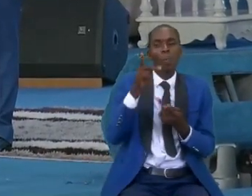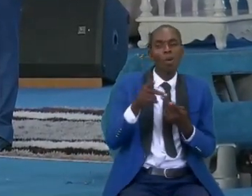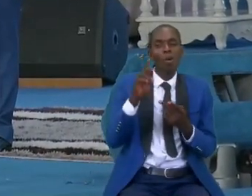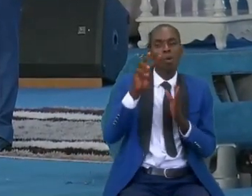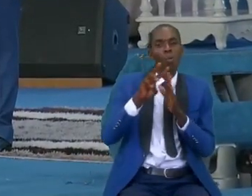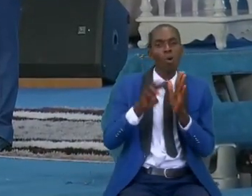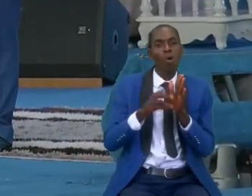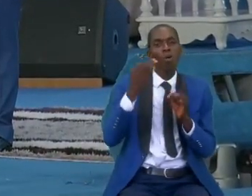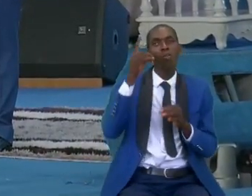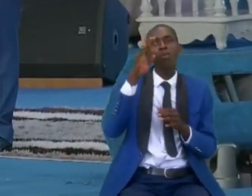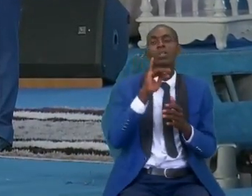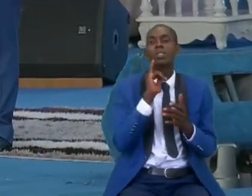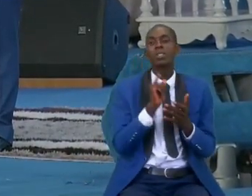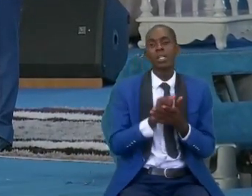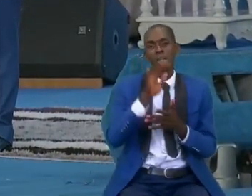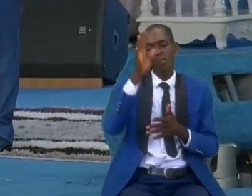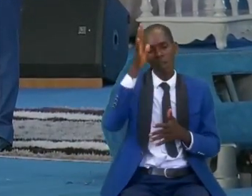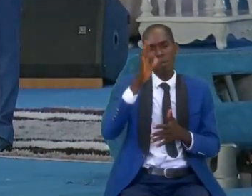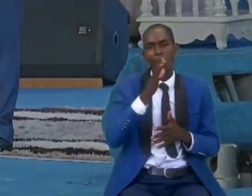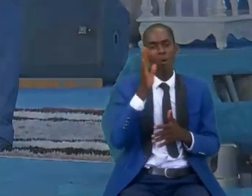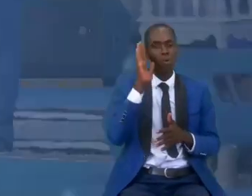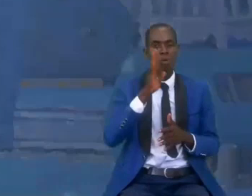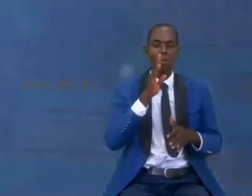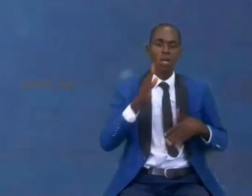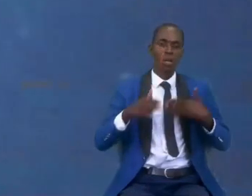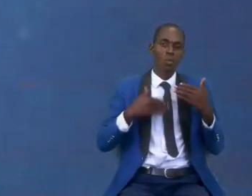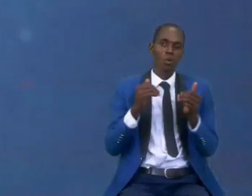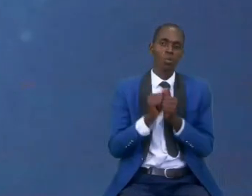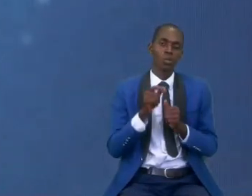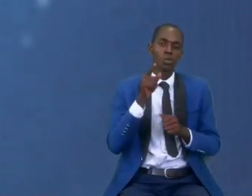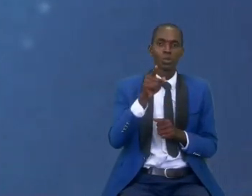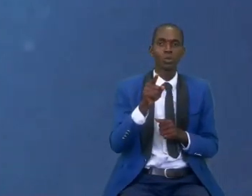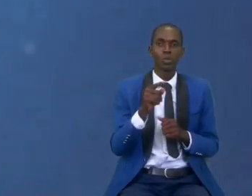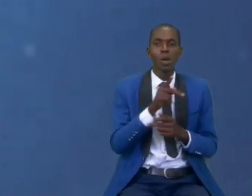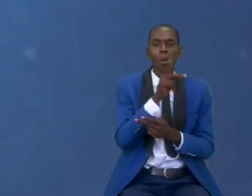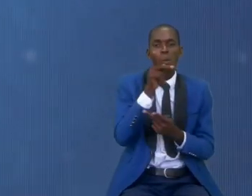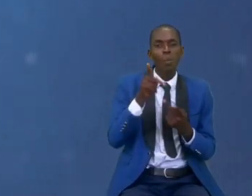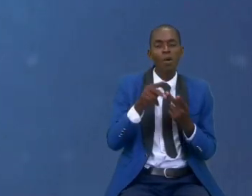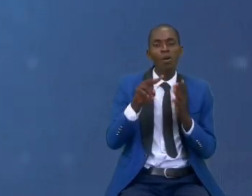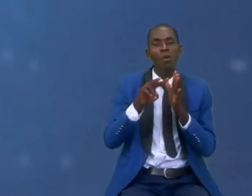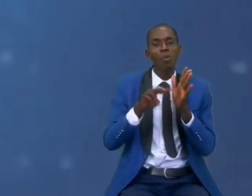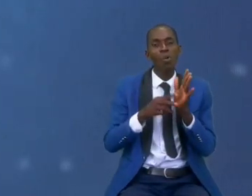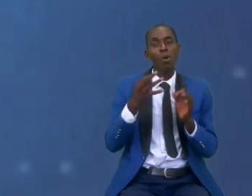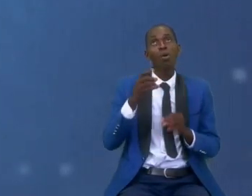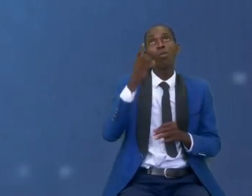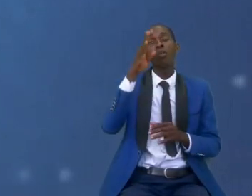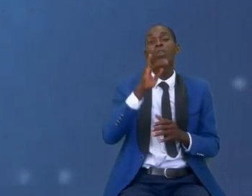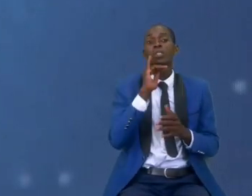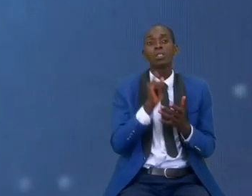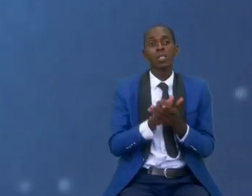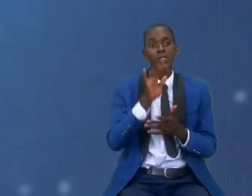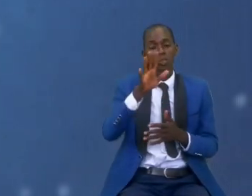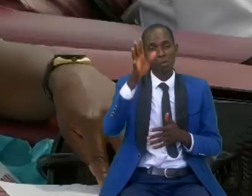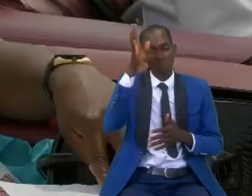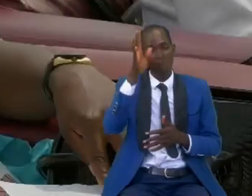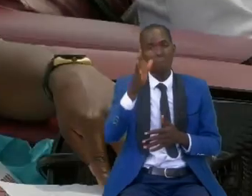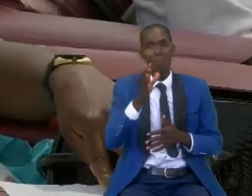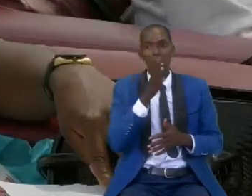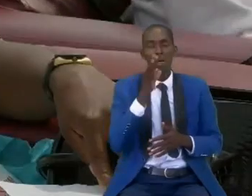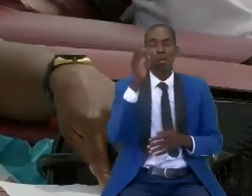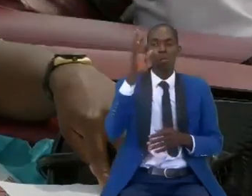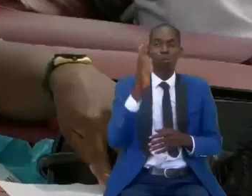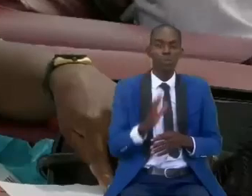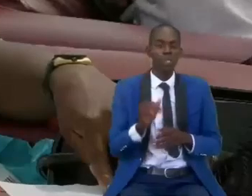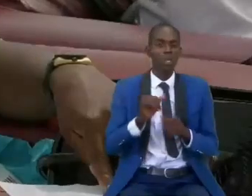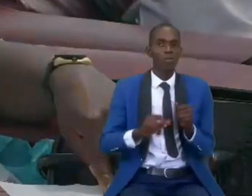pastor, your father in the Lord, everything that is coming anew in your life, I'll be happy for you in Jesus' name.